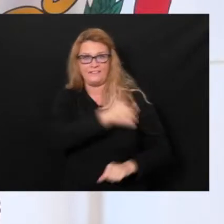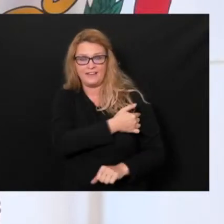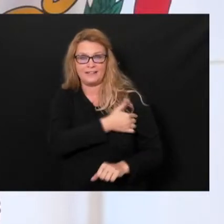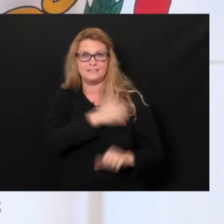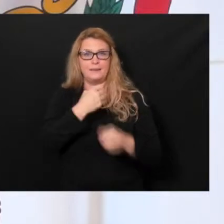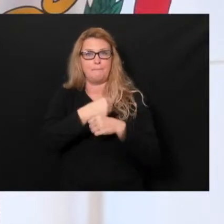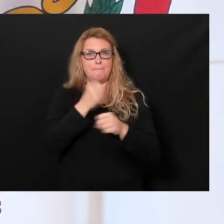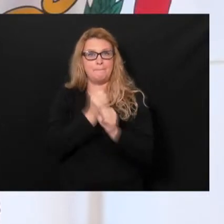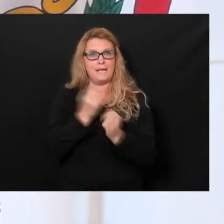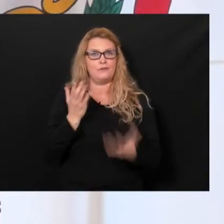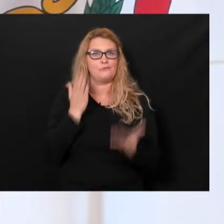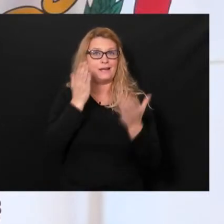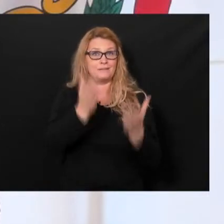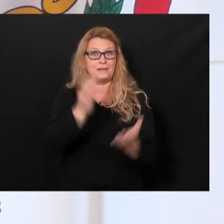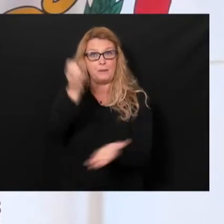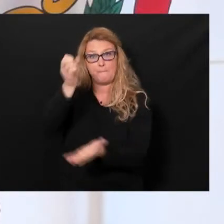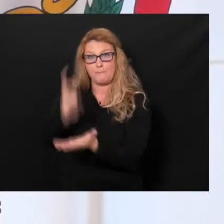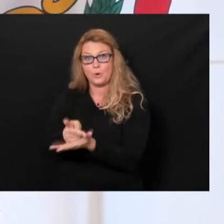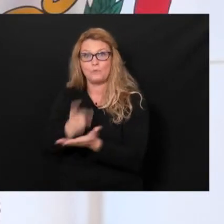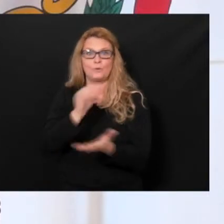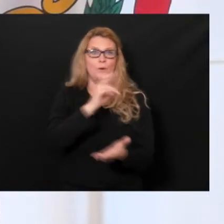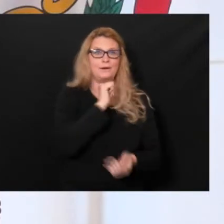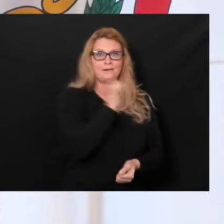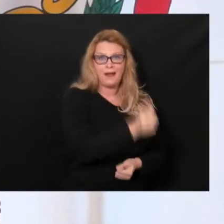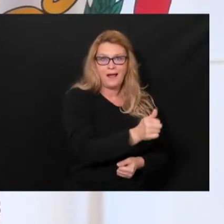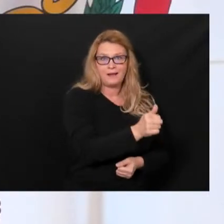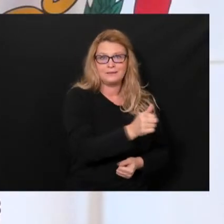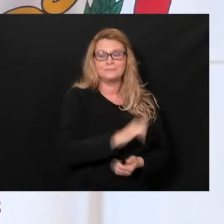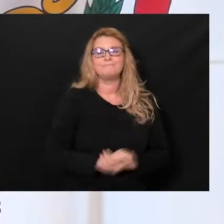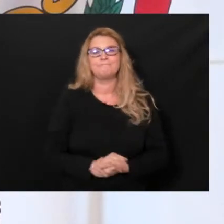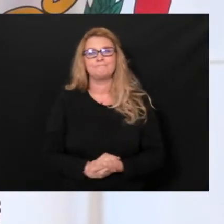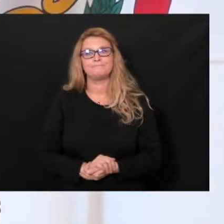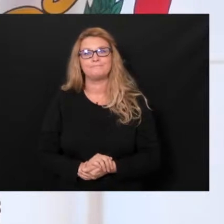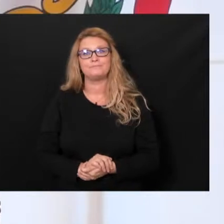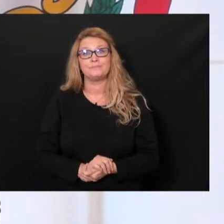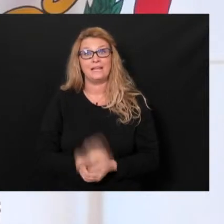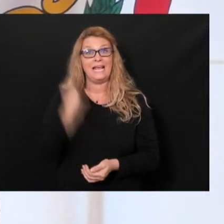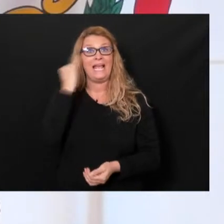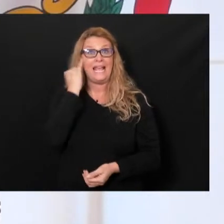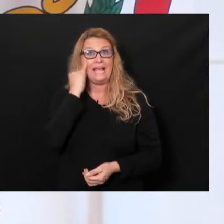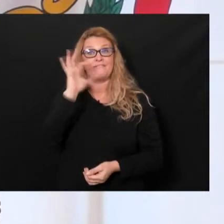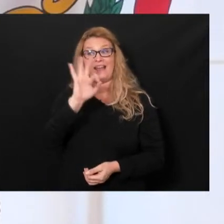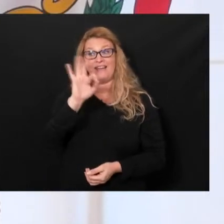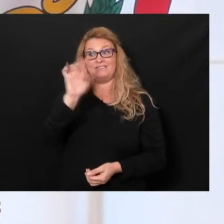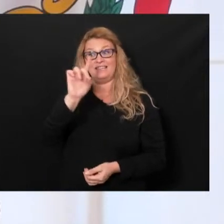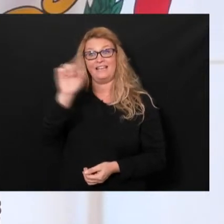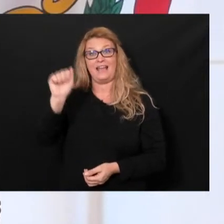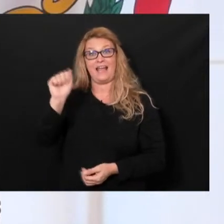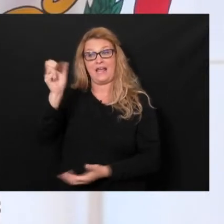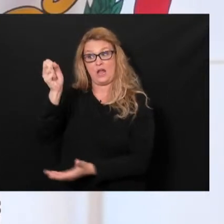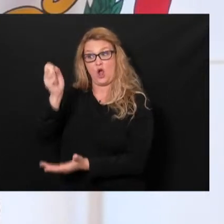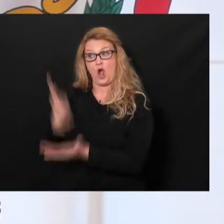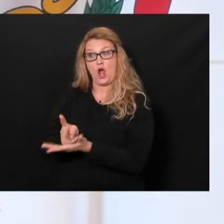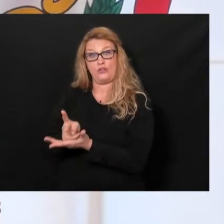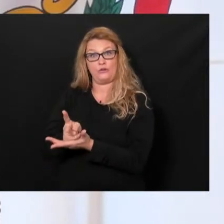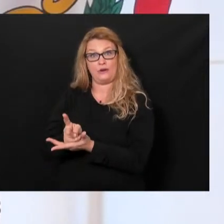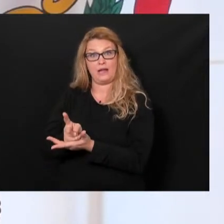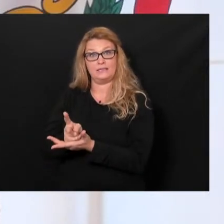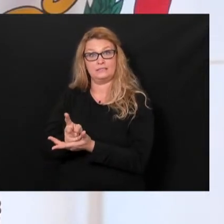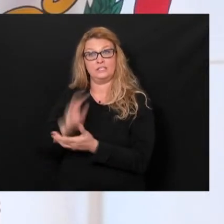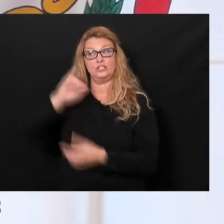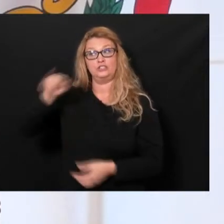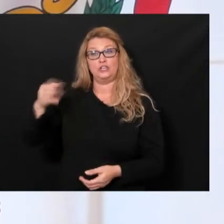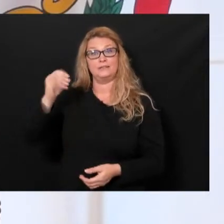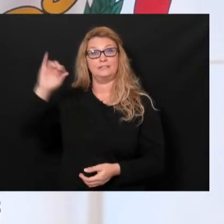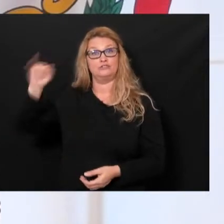a recommendation whether or not it should be given authorization. If the FDA authorizes the